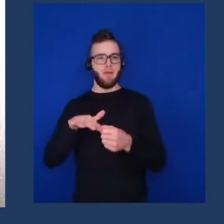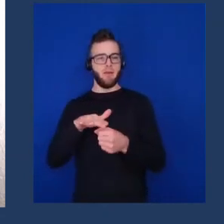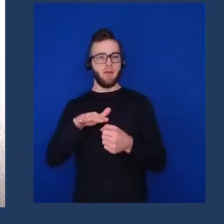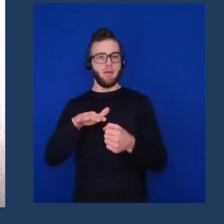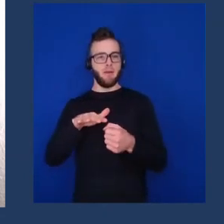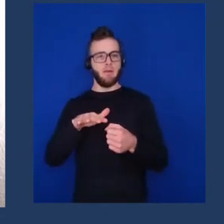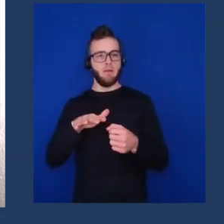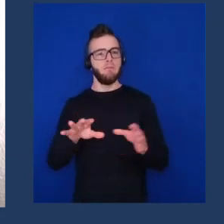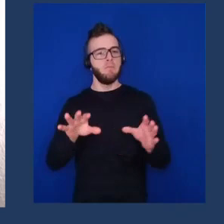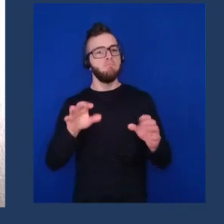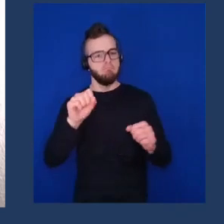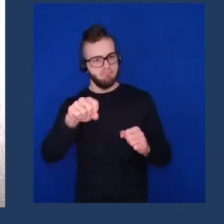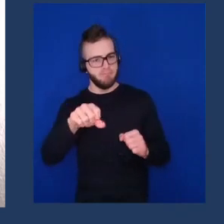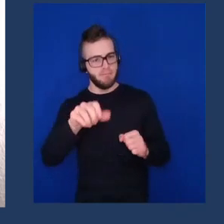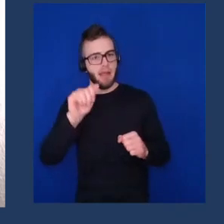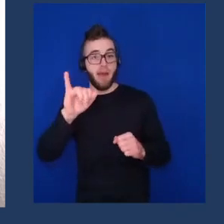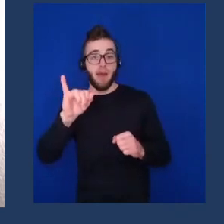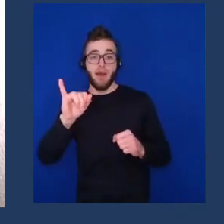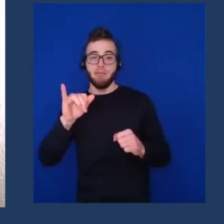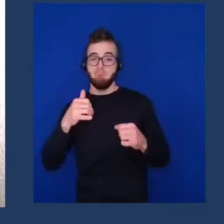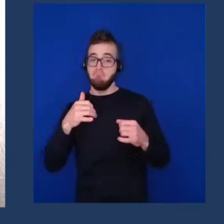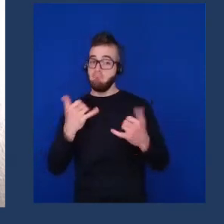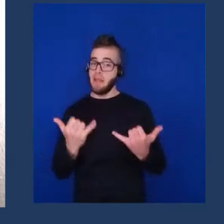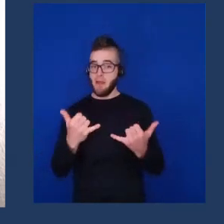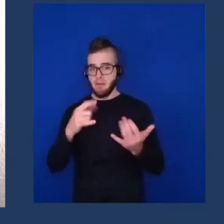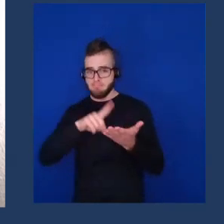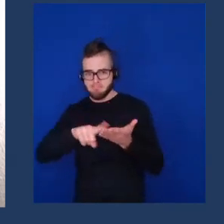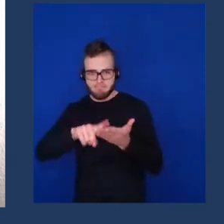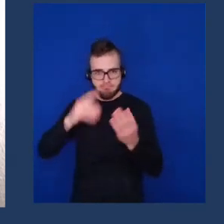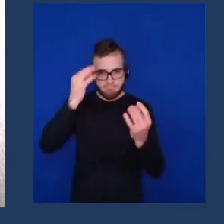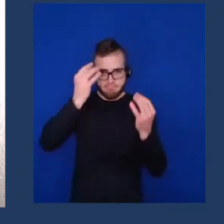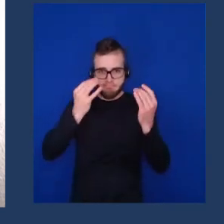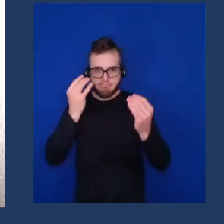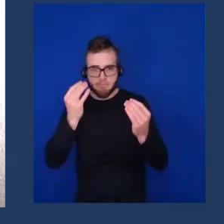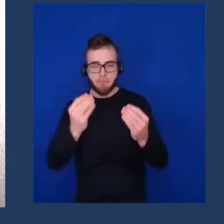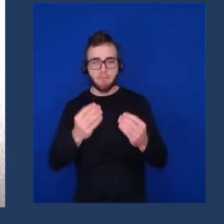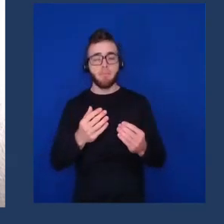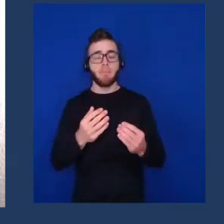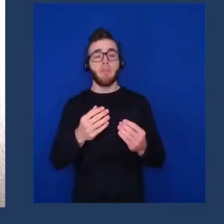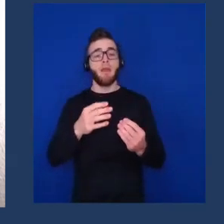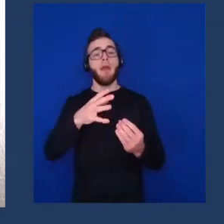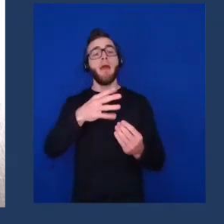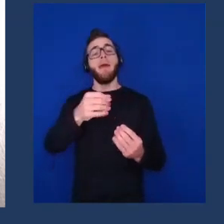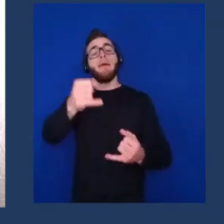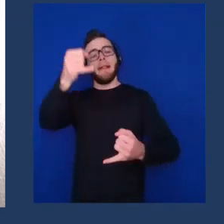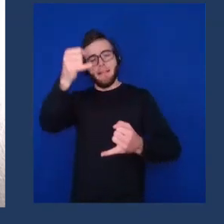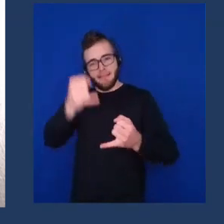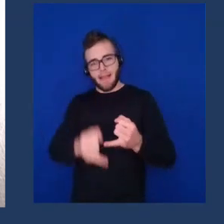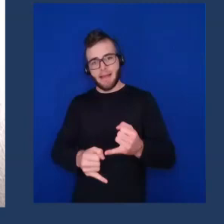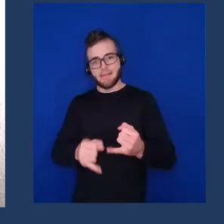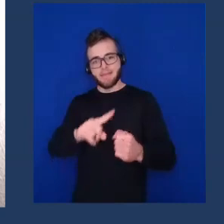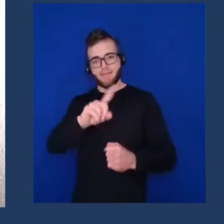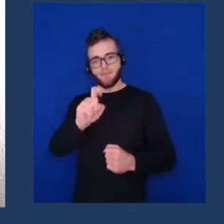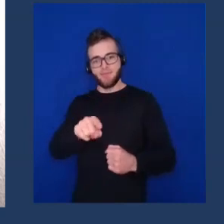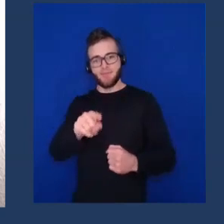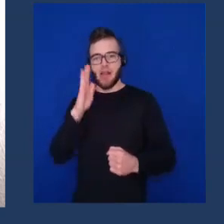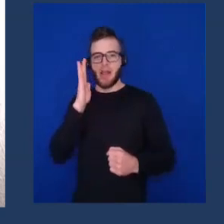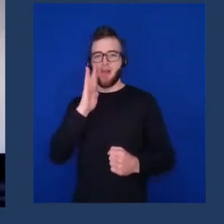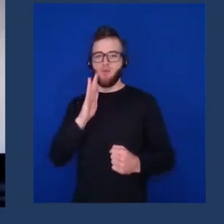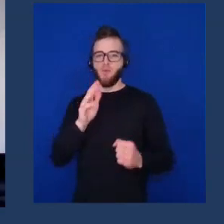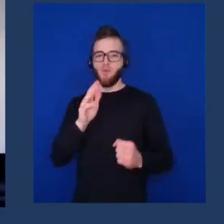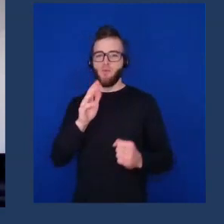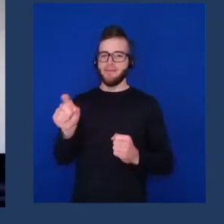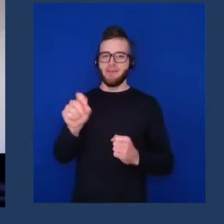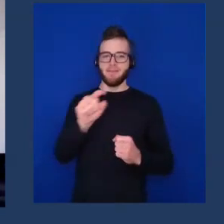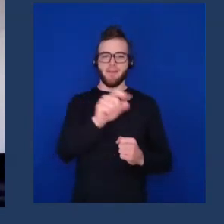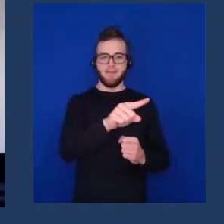Accessibility program is thinking through. And then our last question to wrap it up, we'll go around the room again. What's the thing you're